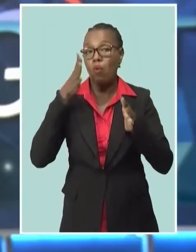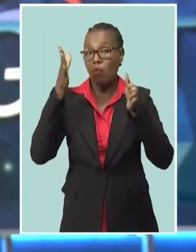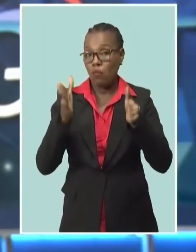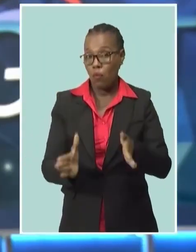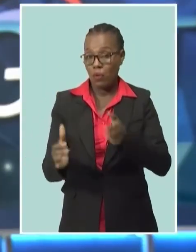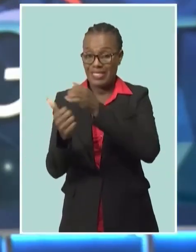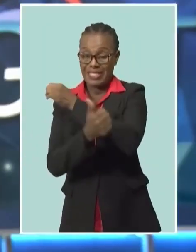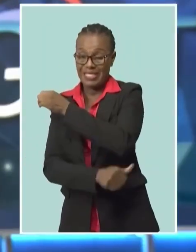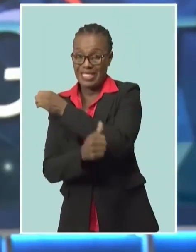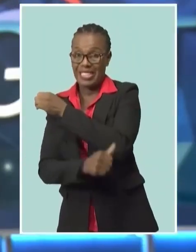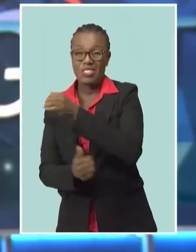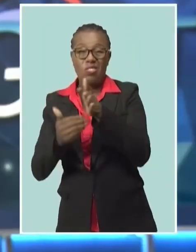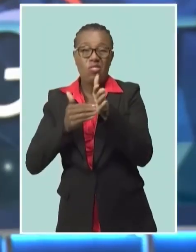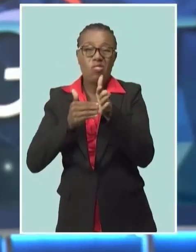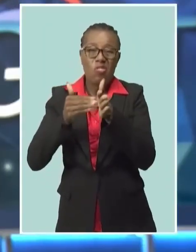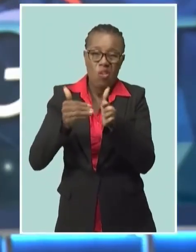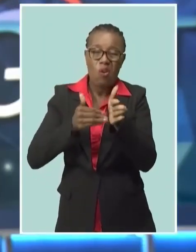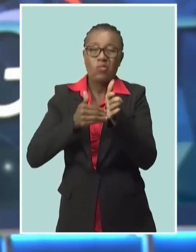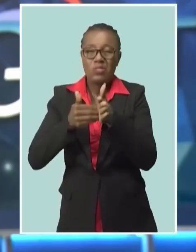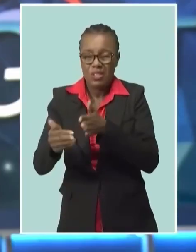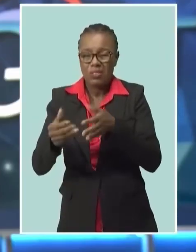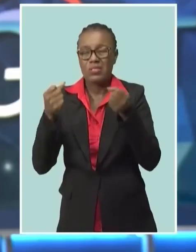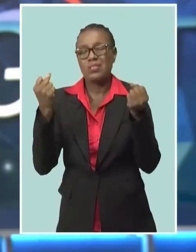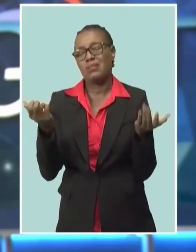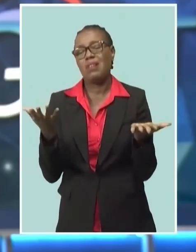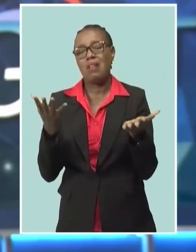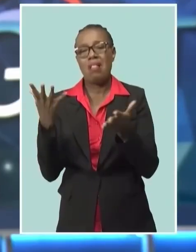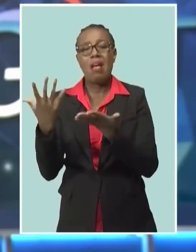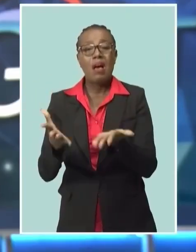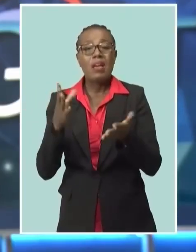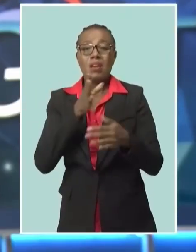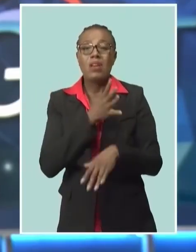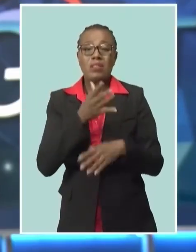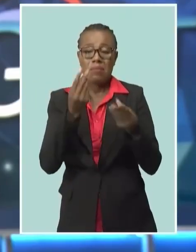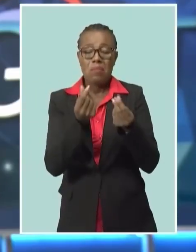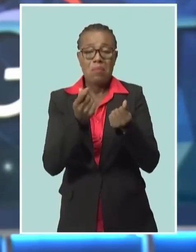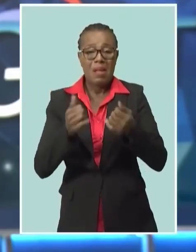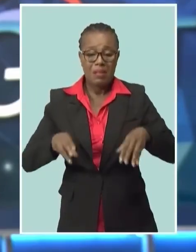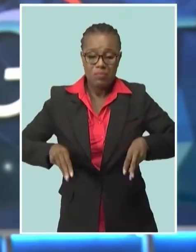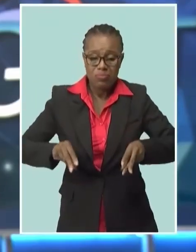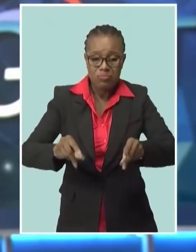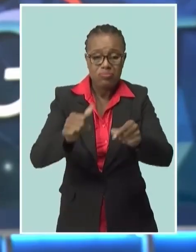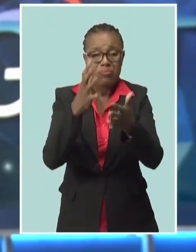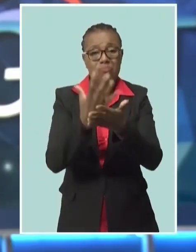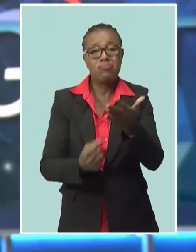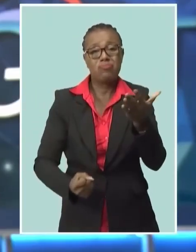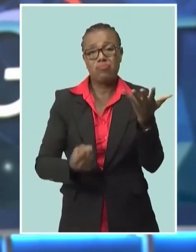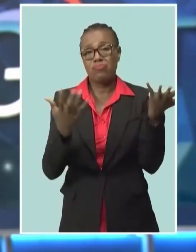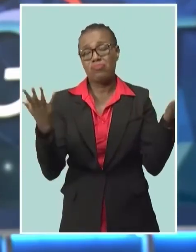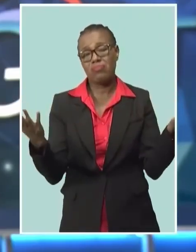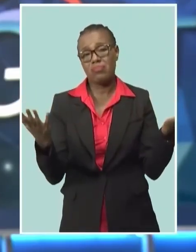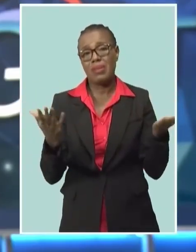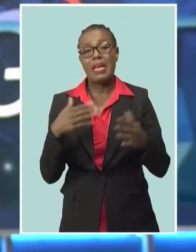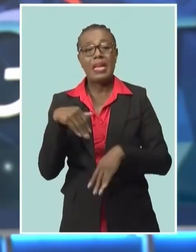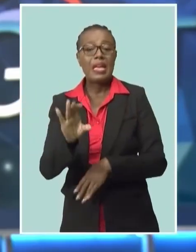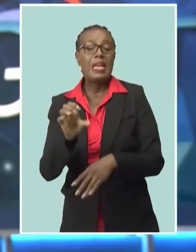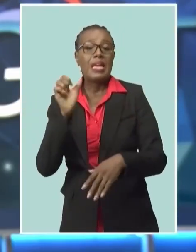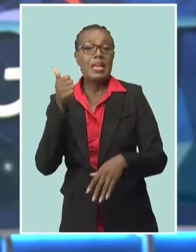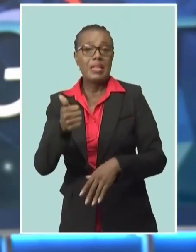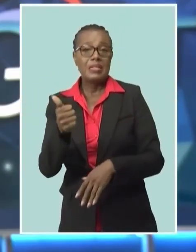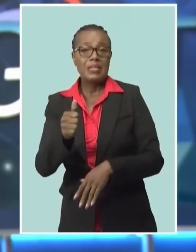counting thousands in losses after heavy rainfall destroyed his crops. Farmer Desmond Ward, who is also the parish district's